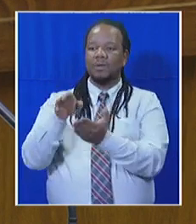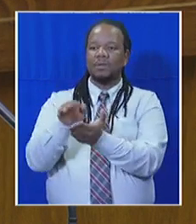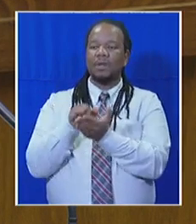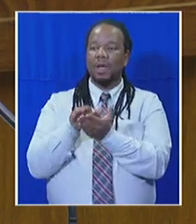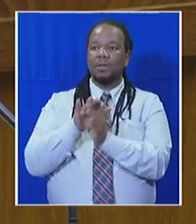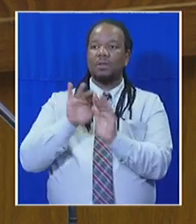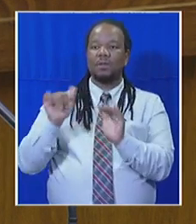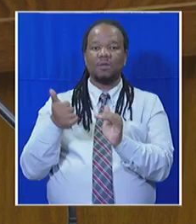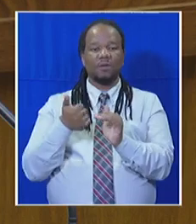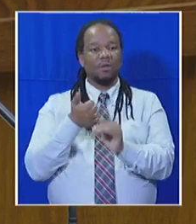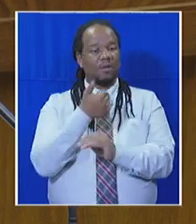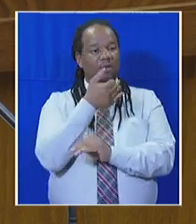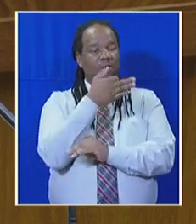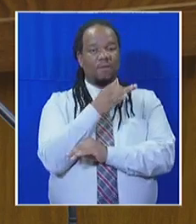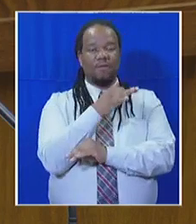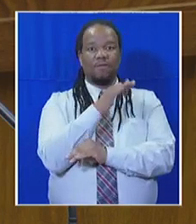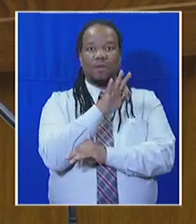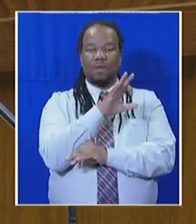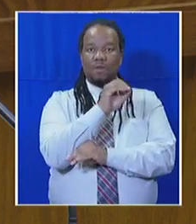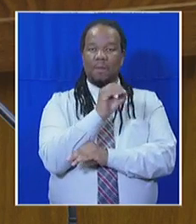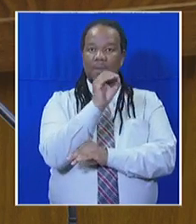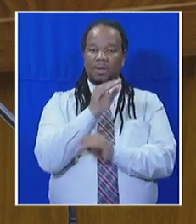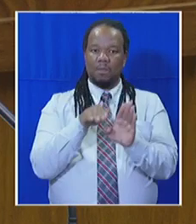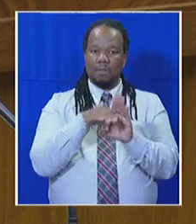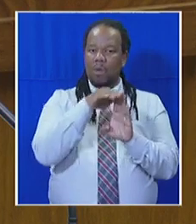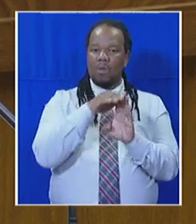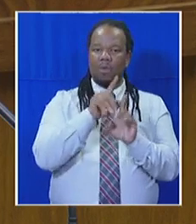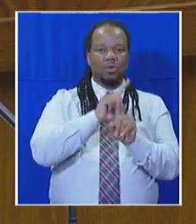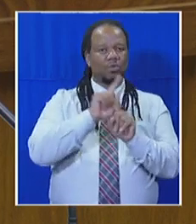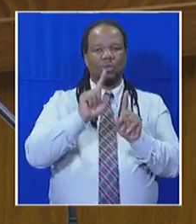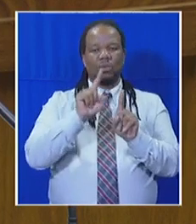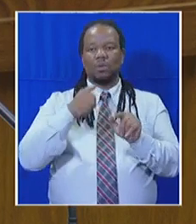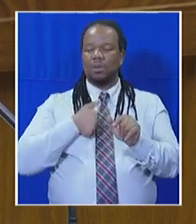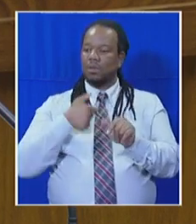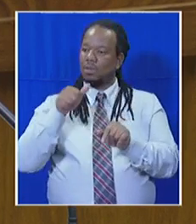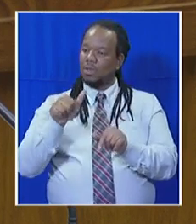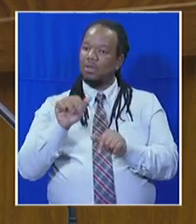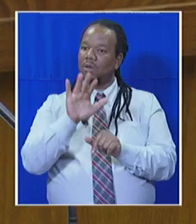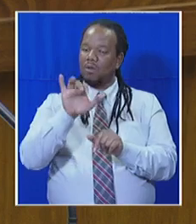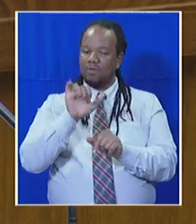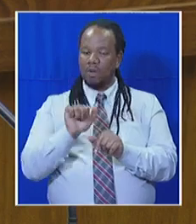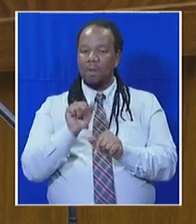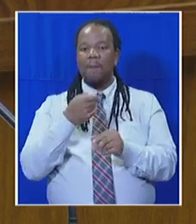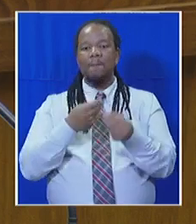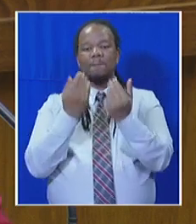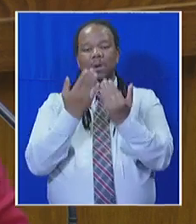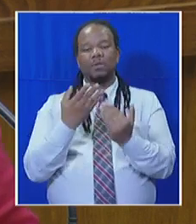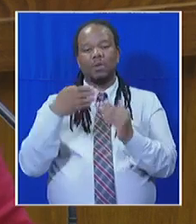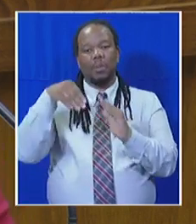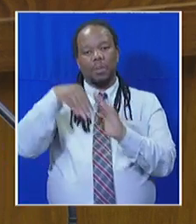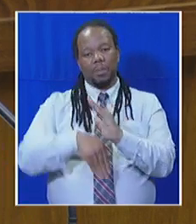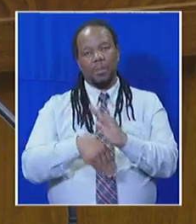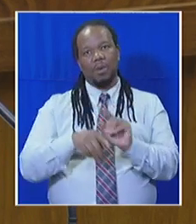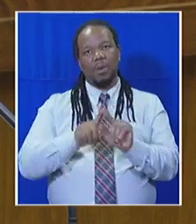of the GDP, is not suitable and will collapse this country's budget. Today, South Africa spends more